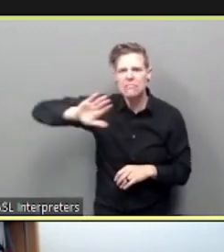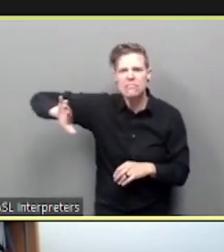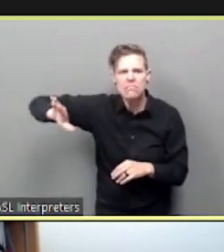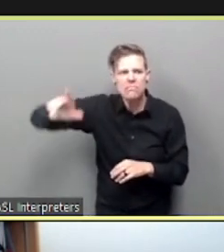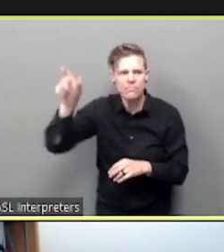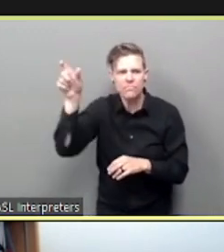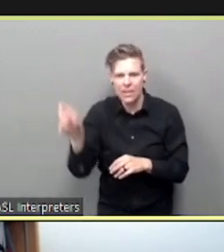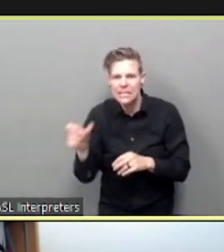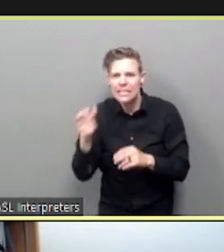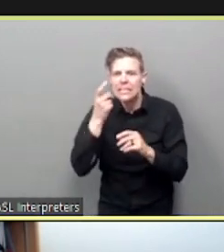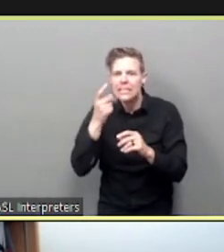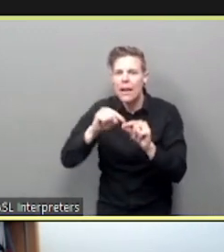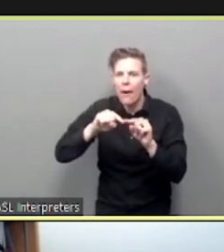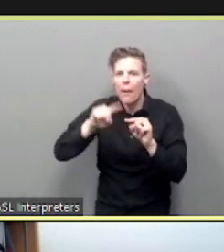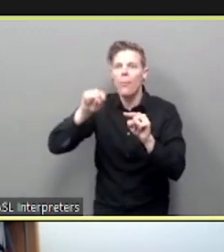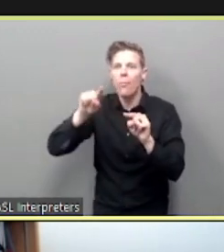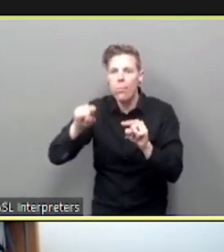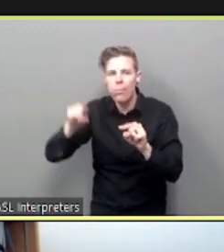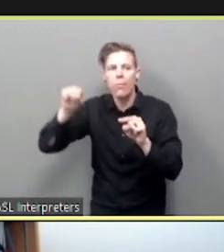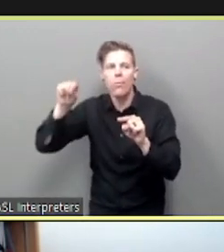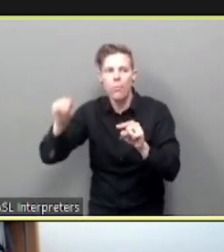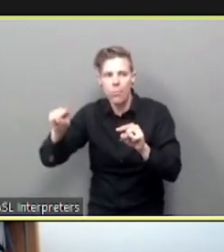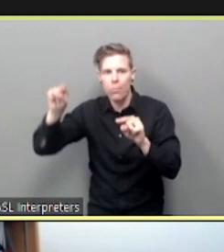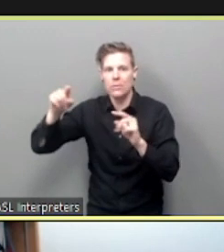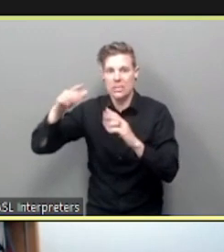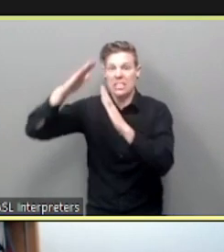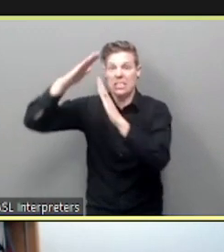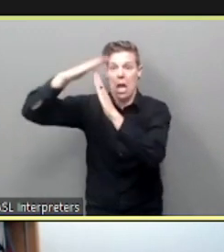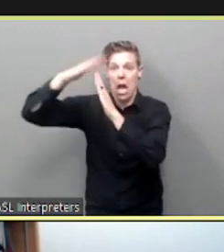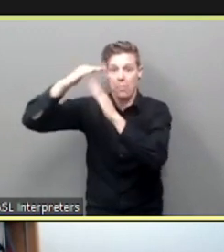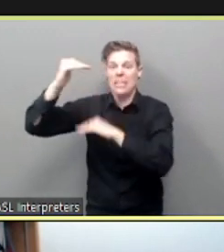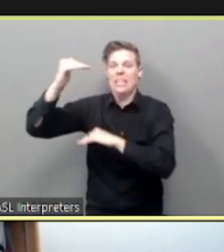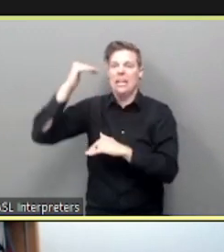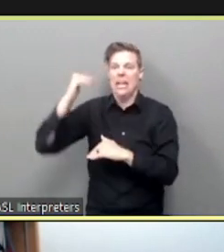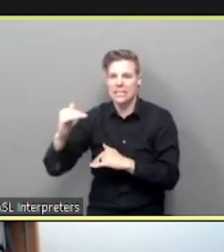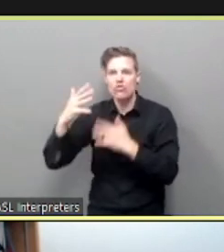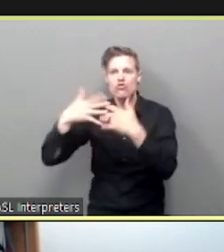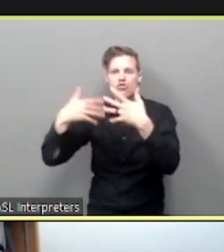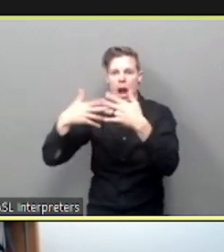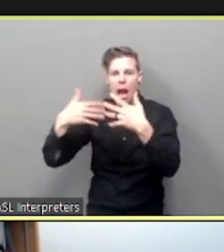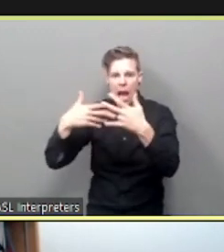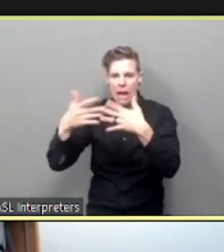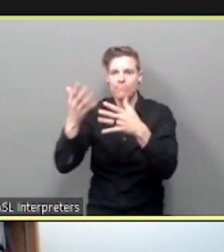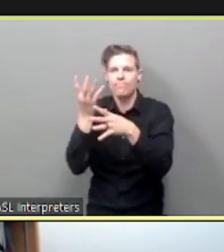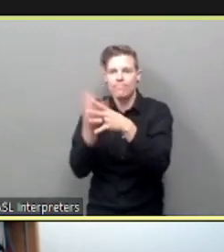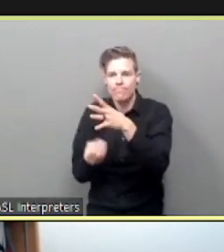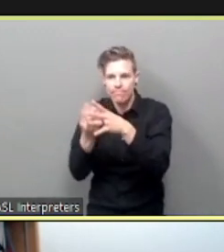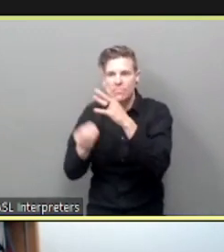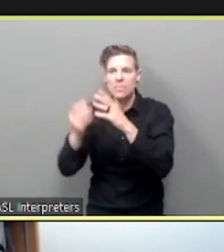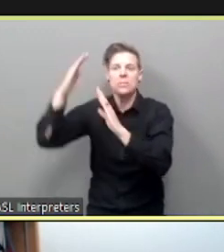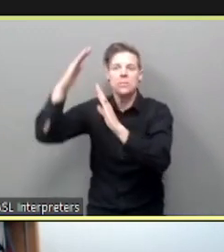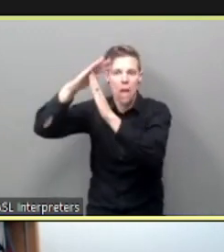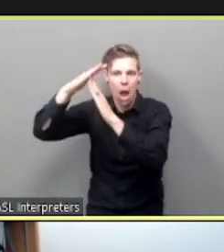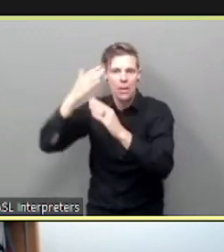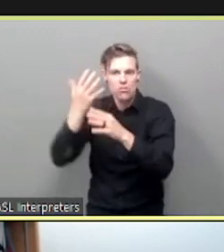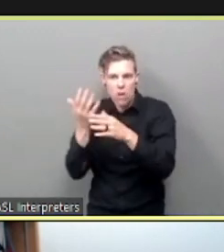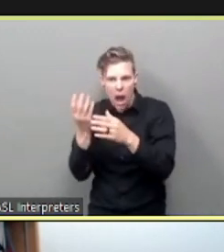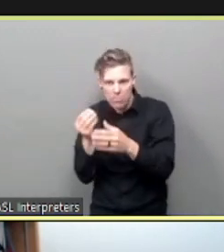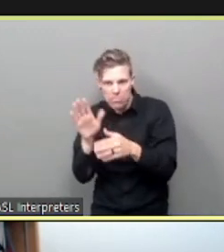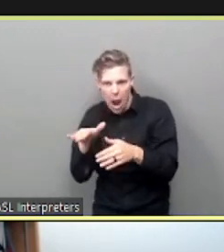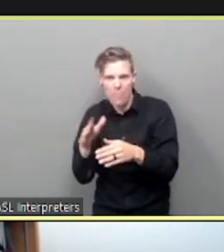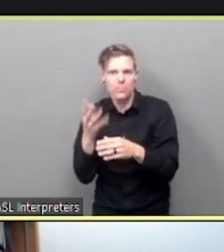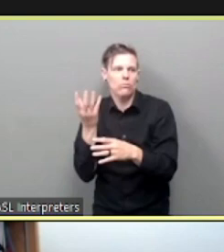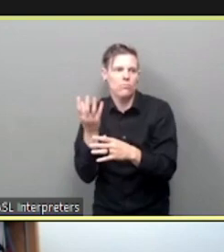cases on top and the deaths on the bottom. And you can see that globally, we were beginning to see